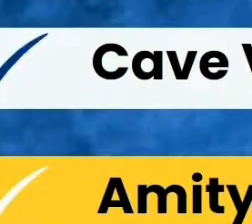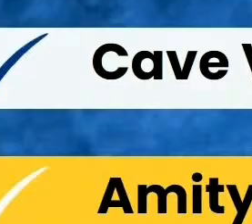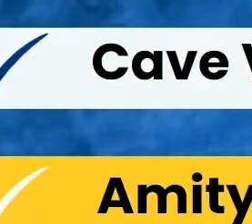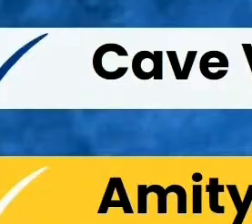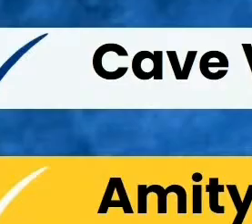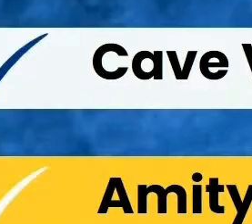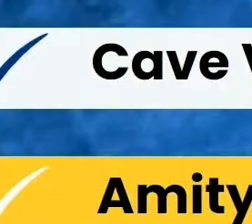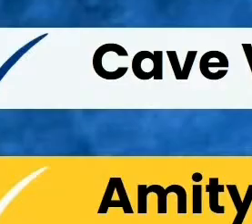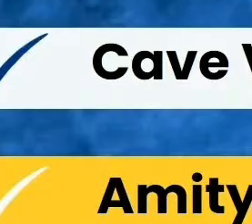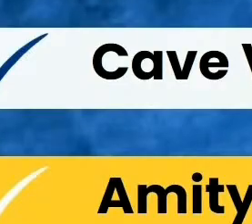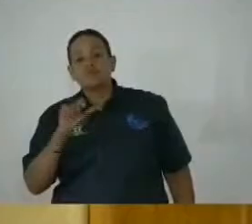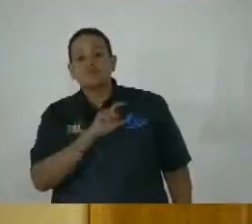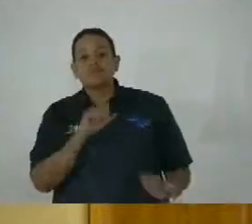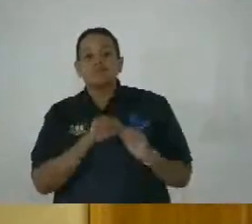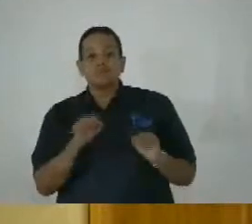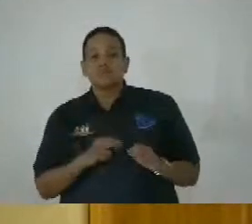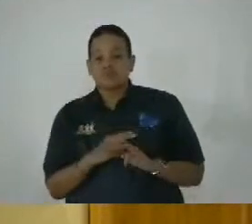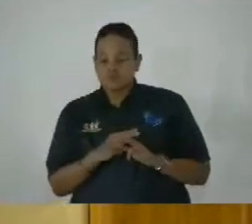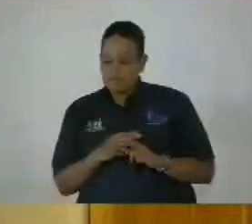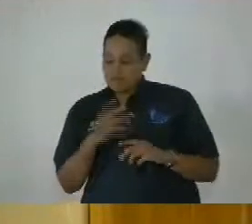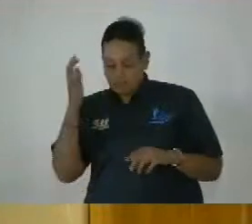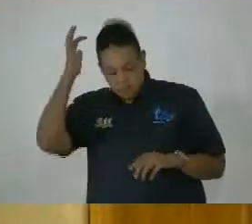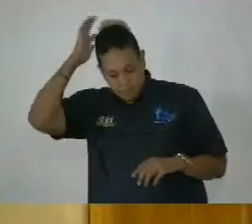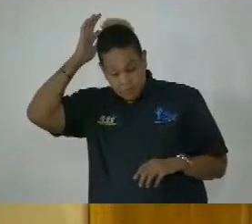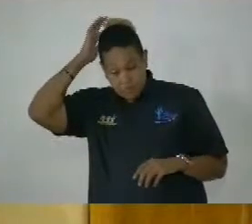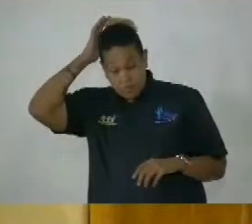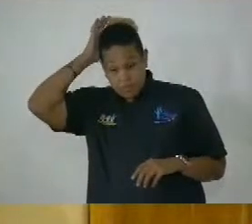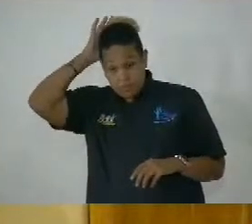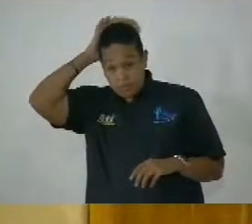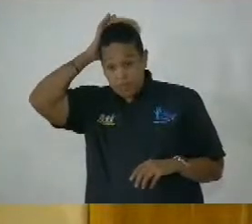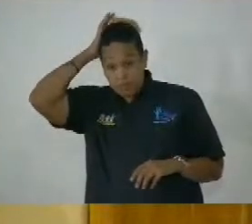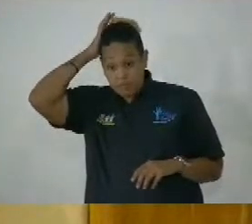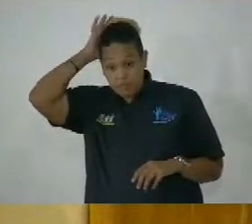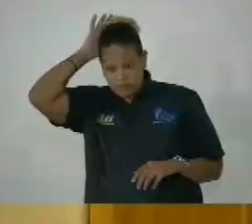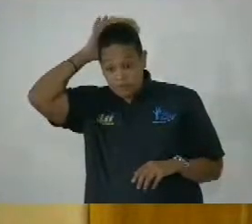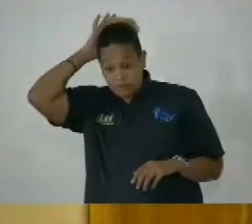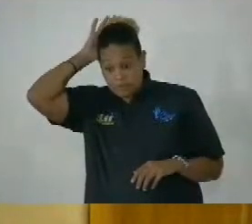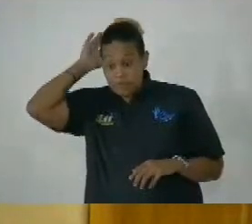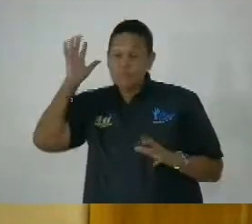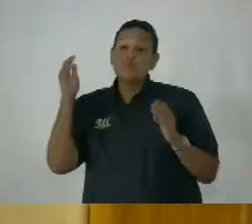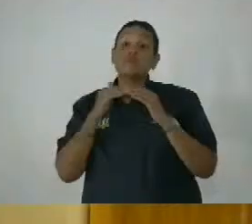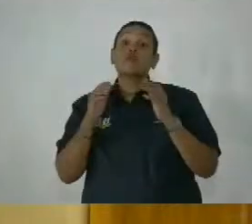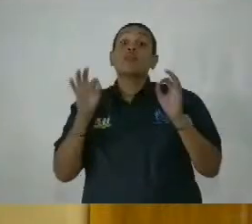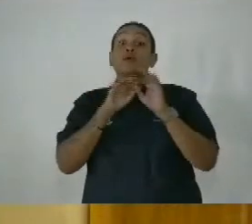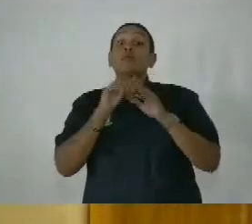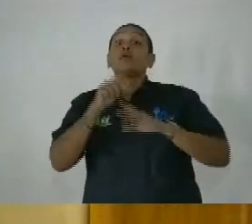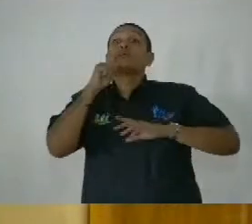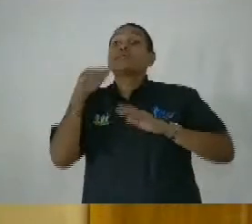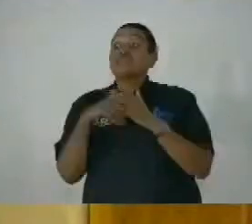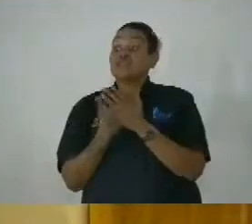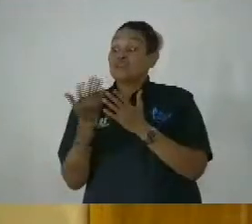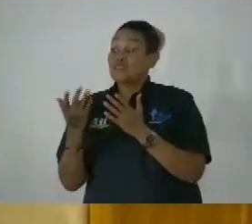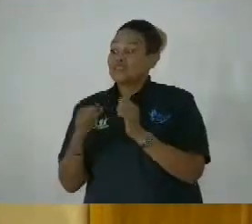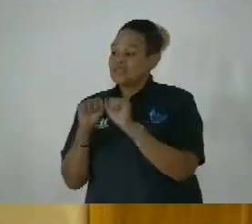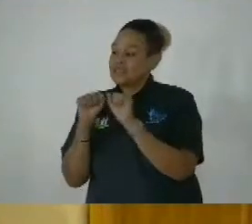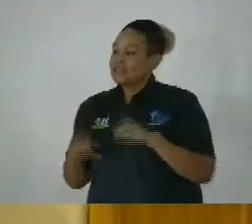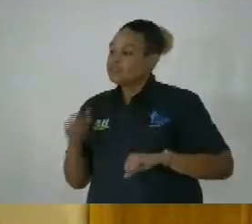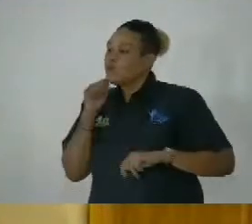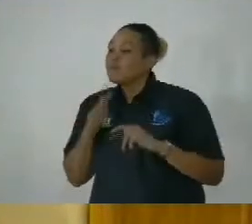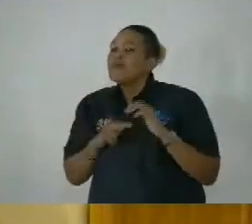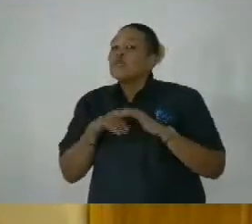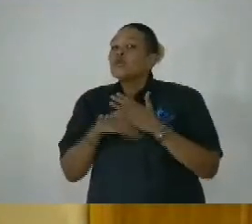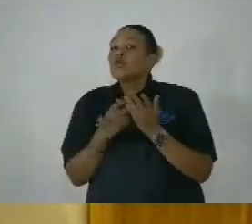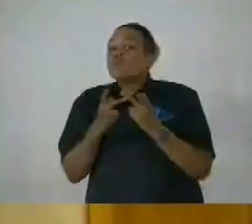Anchovy station very soon. Equally important is the institutionalization of maintenance systems. So we are not just building new facilities. We are